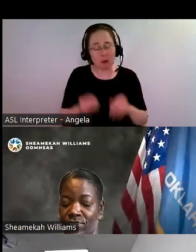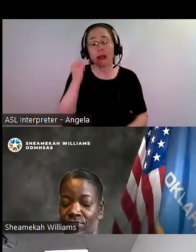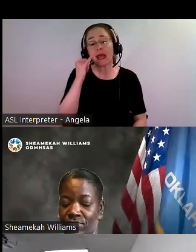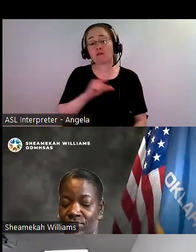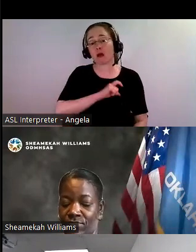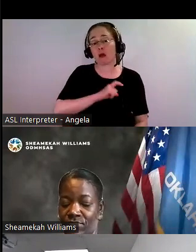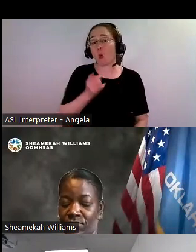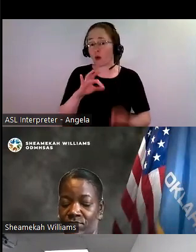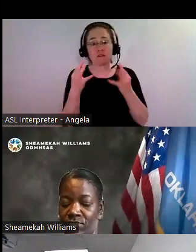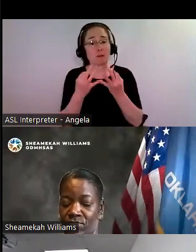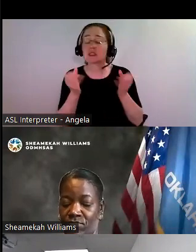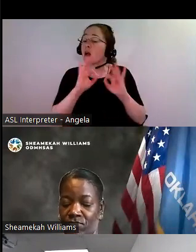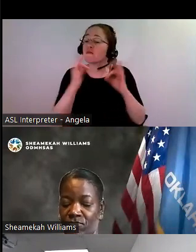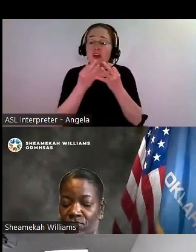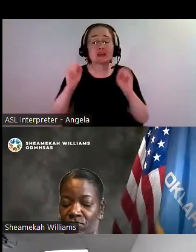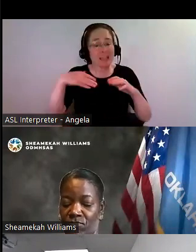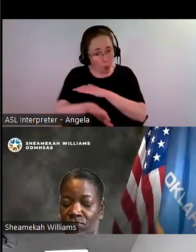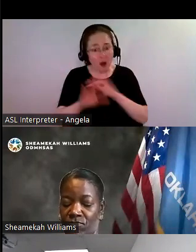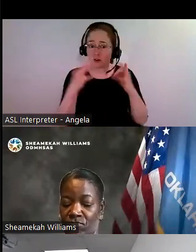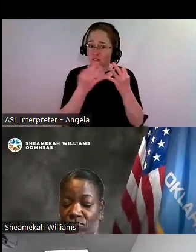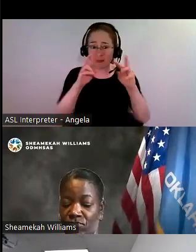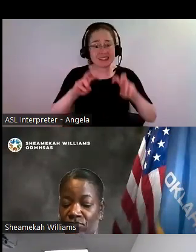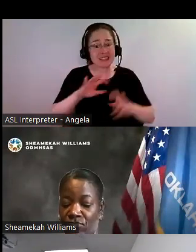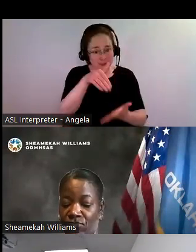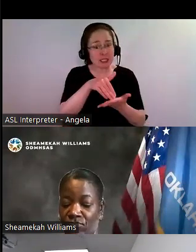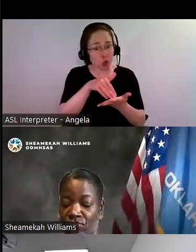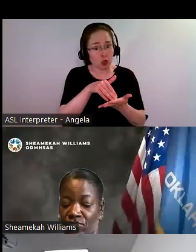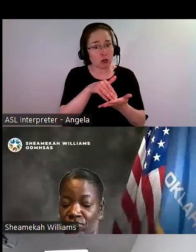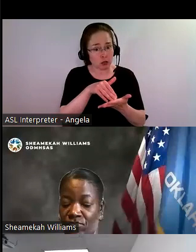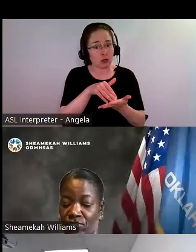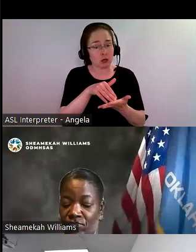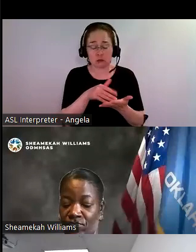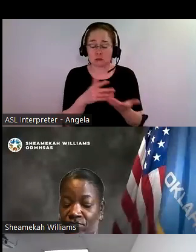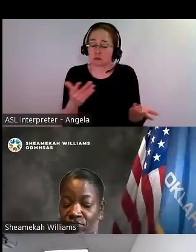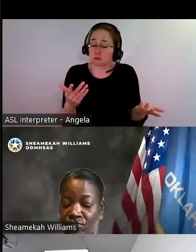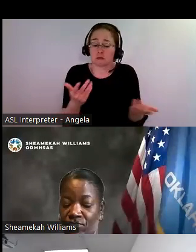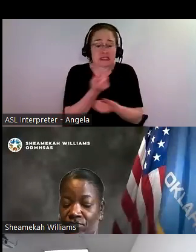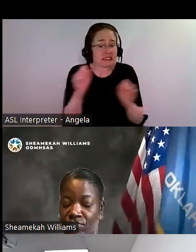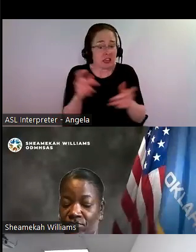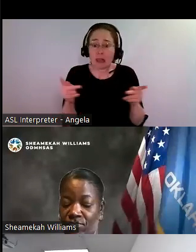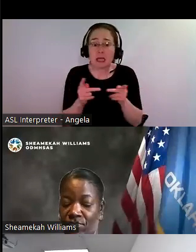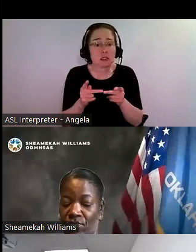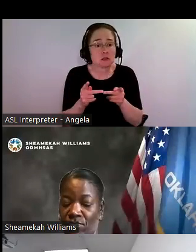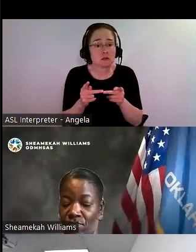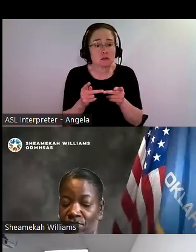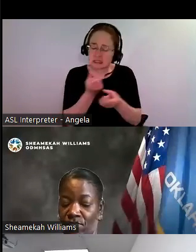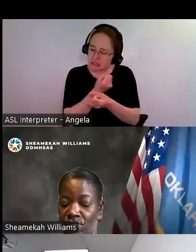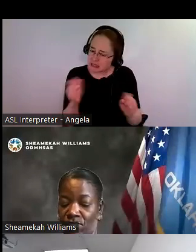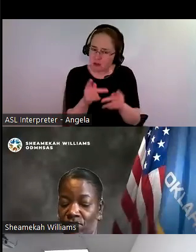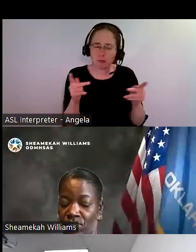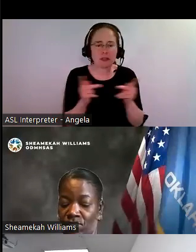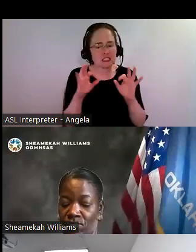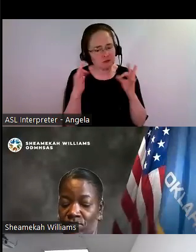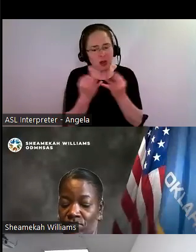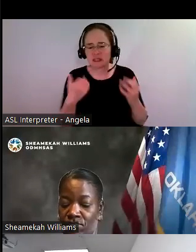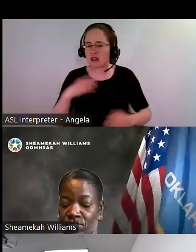or families can walk into this family assessment center, right? So as we start promoting this, we talked about it's a safe place. It's a safe place for them to get